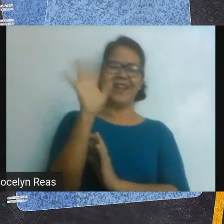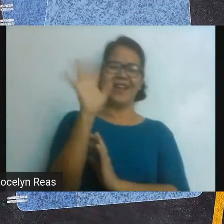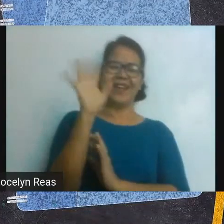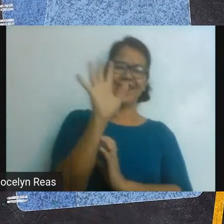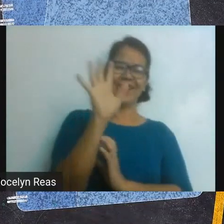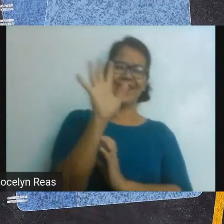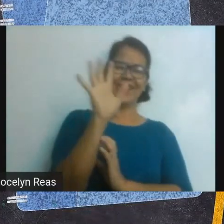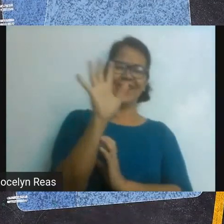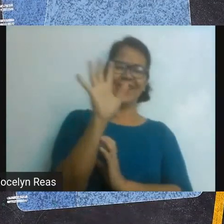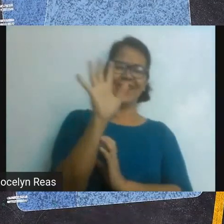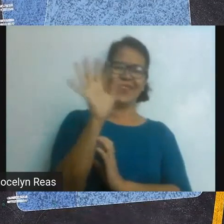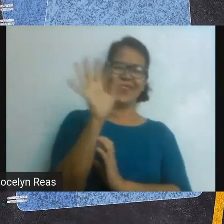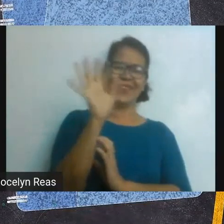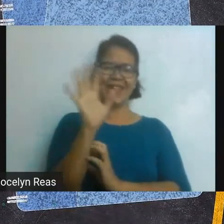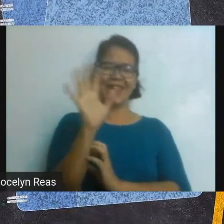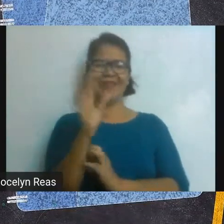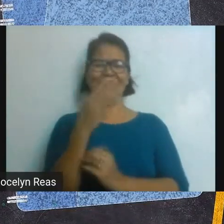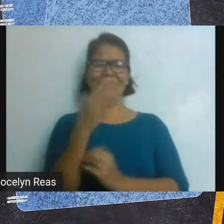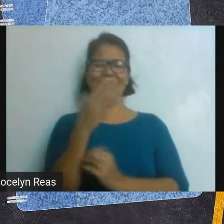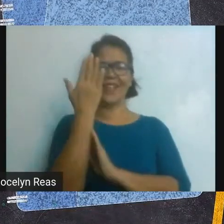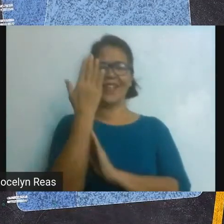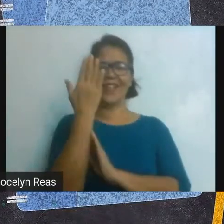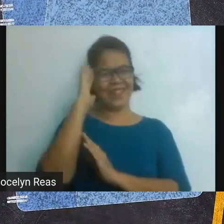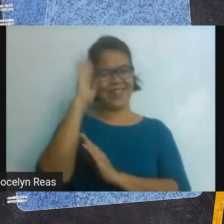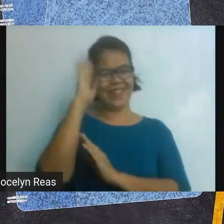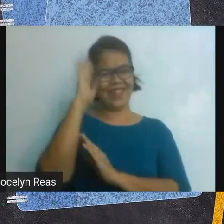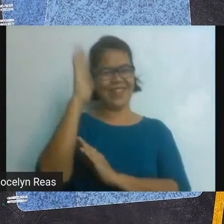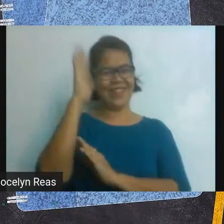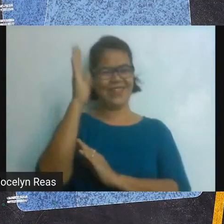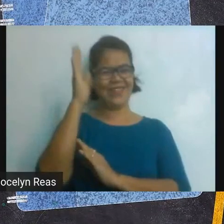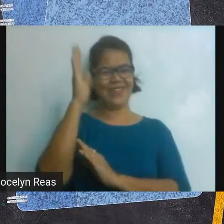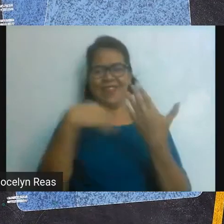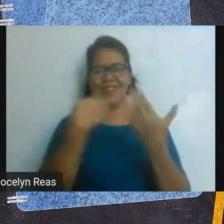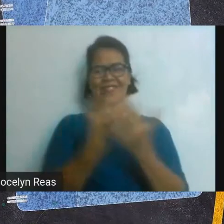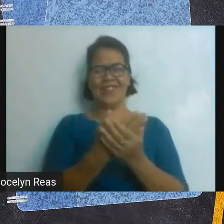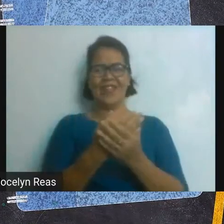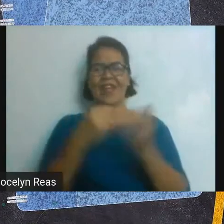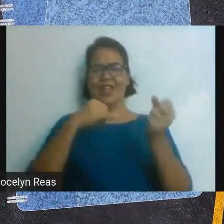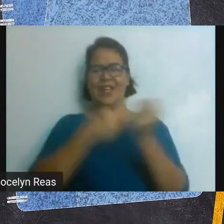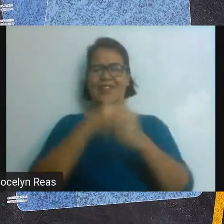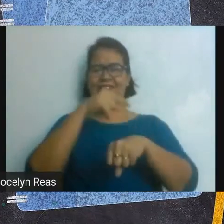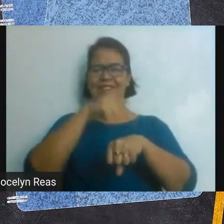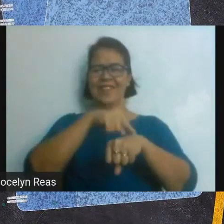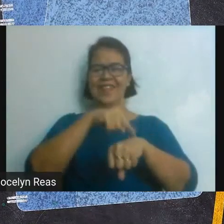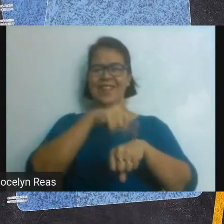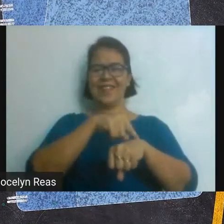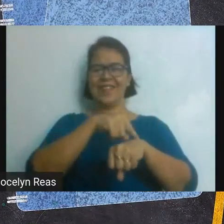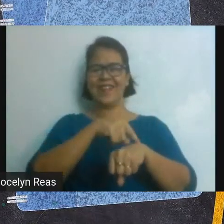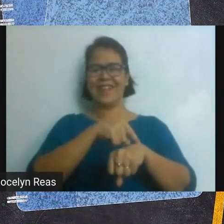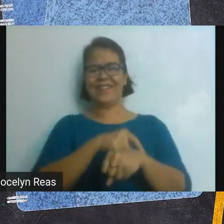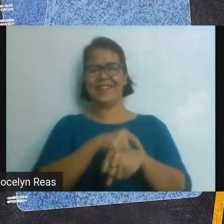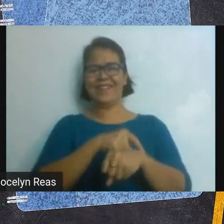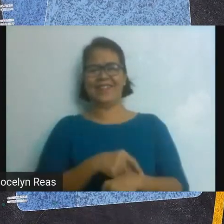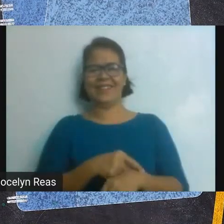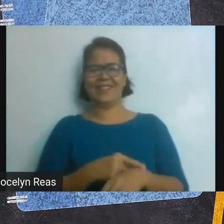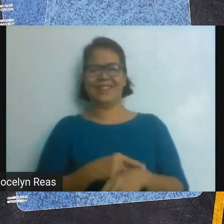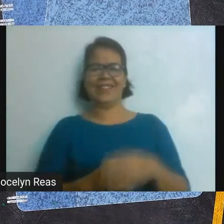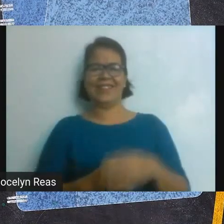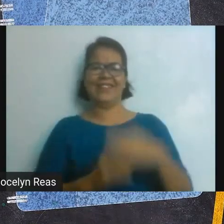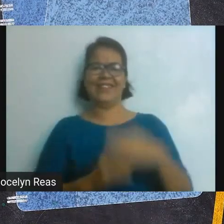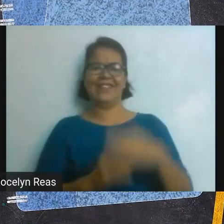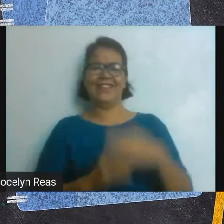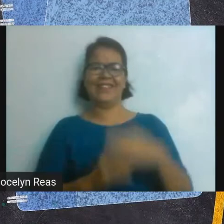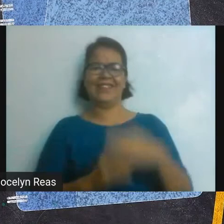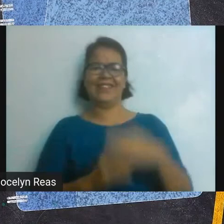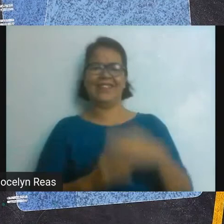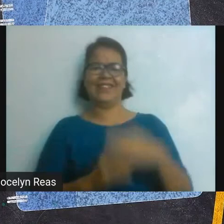po sa lahat! It's 10 o'clock! It's 10 o'clock! So, today po, grabe, grabe,